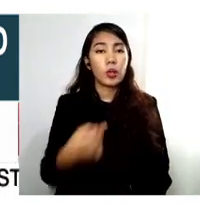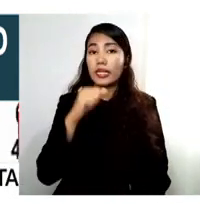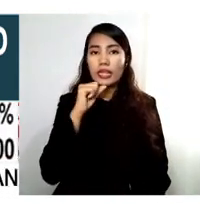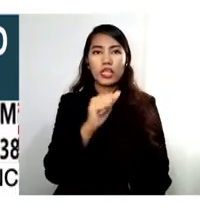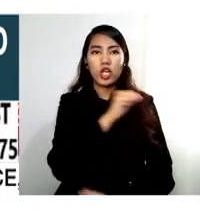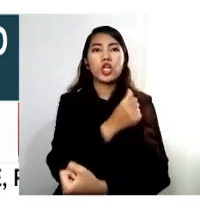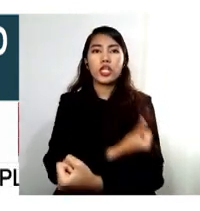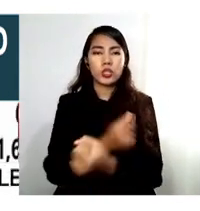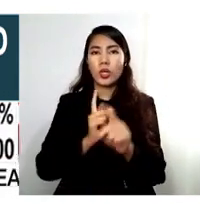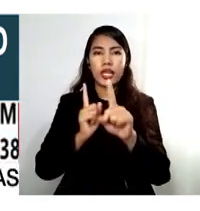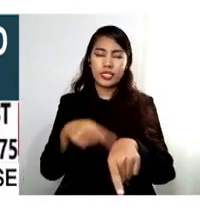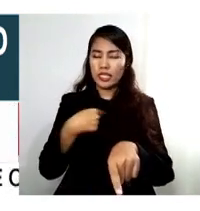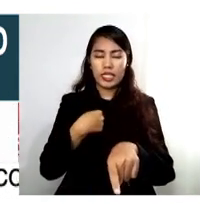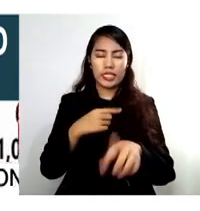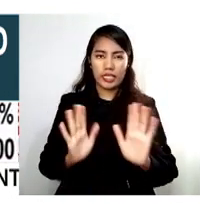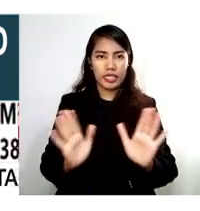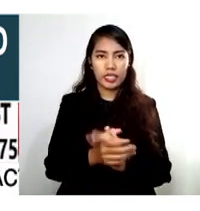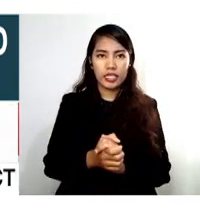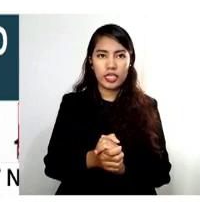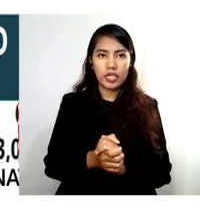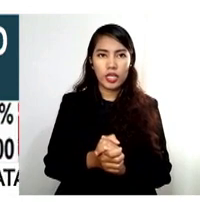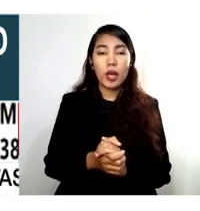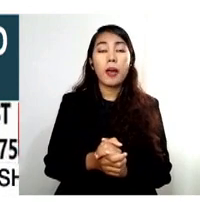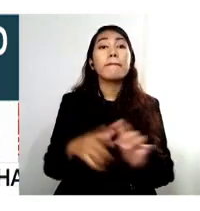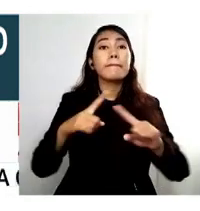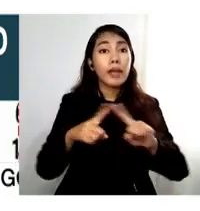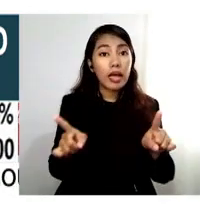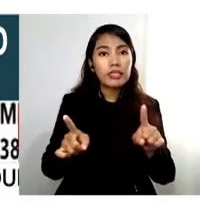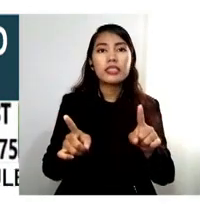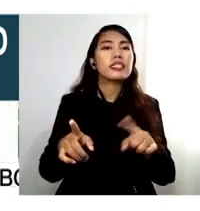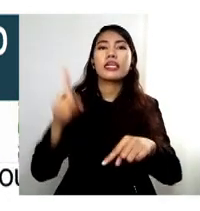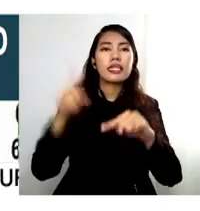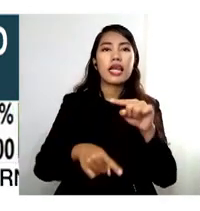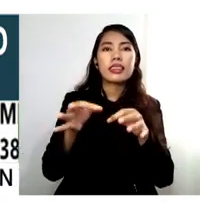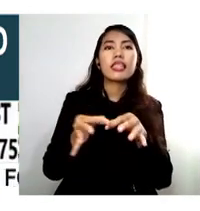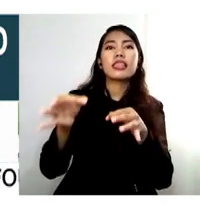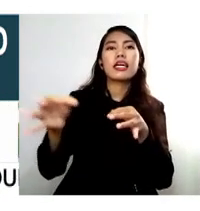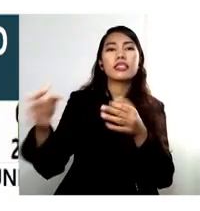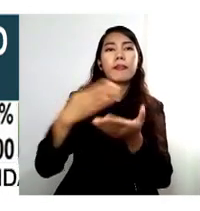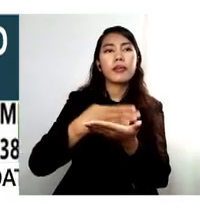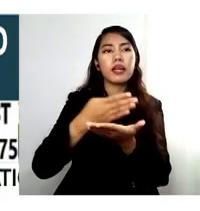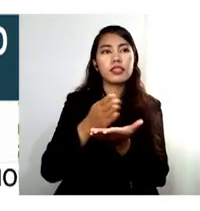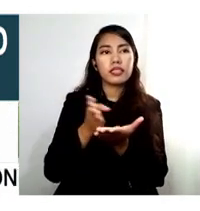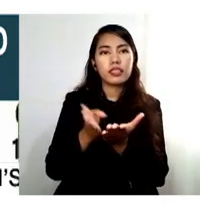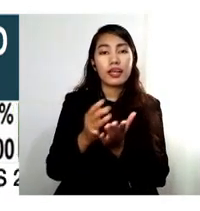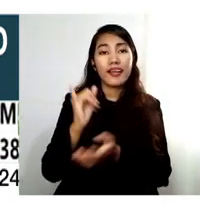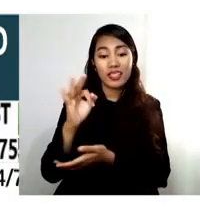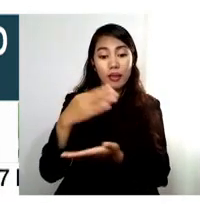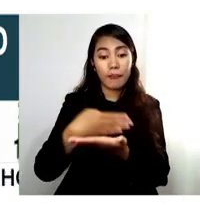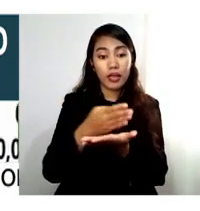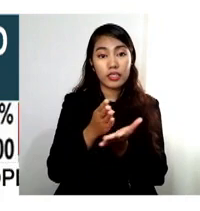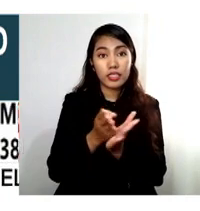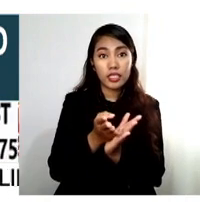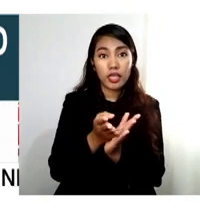we cannot derail the budget. This budget is specifically crafted for the